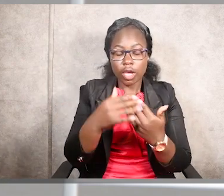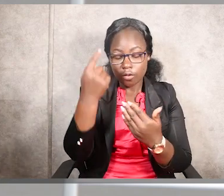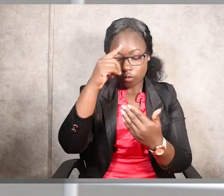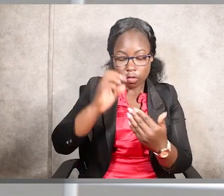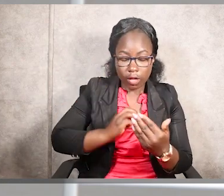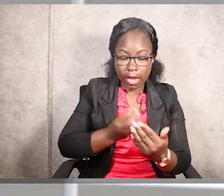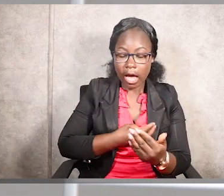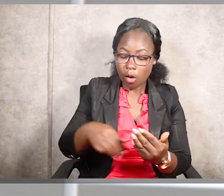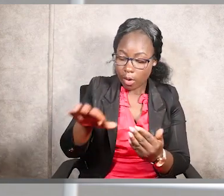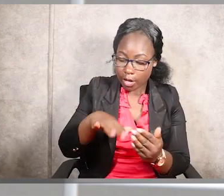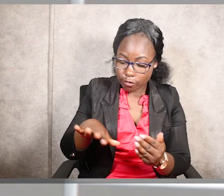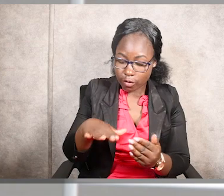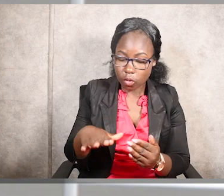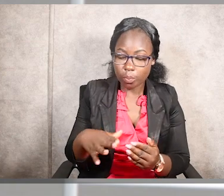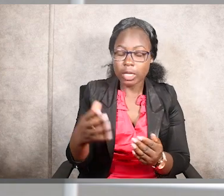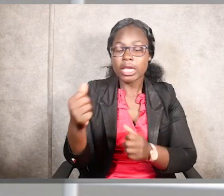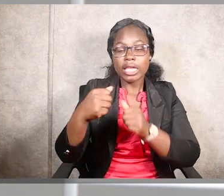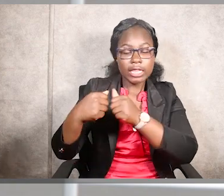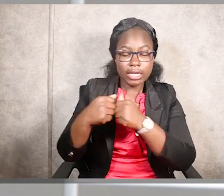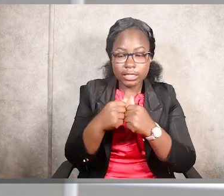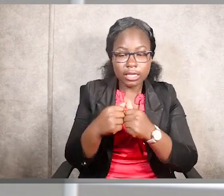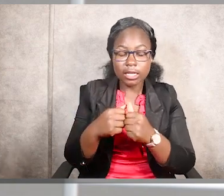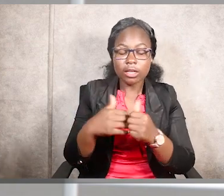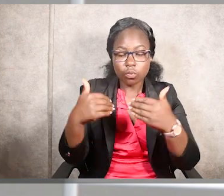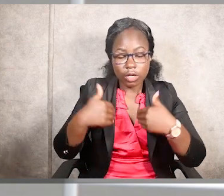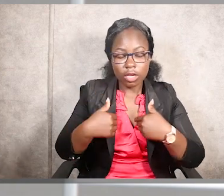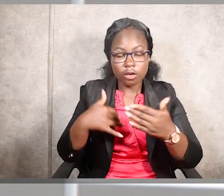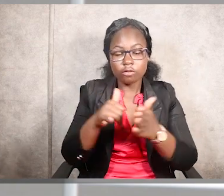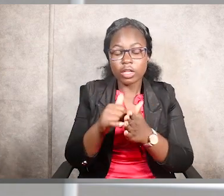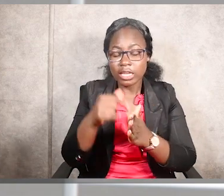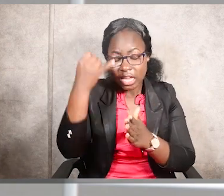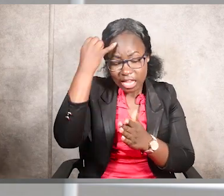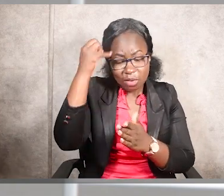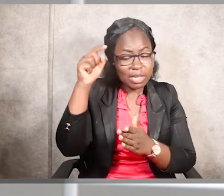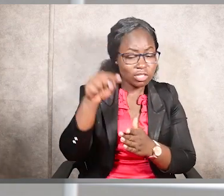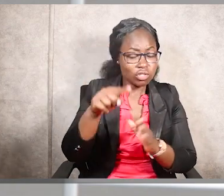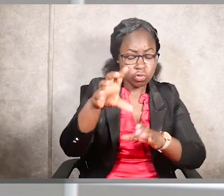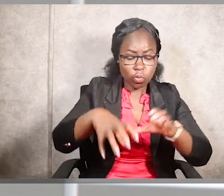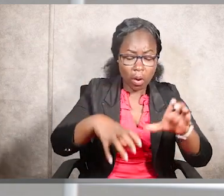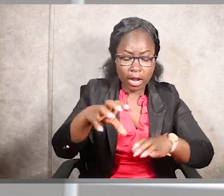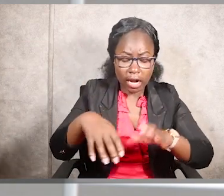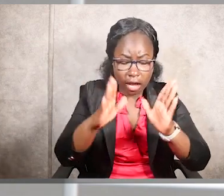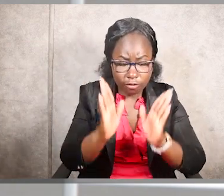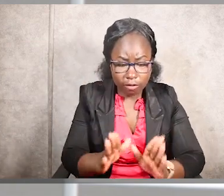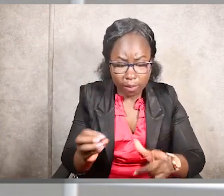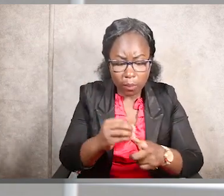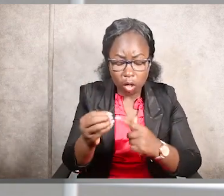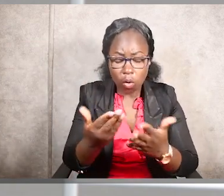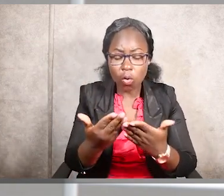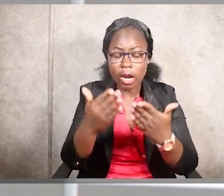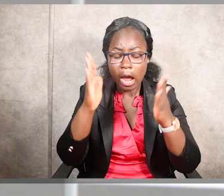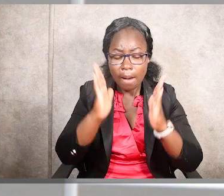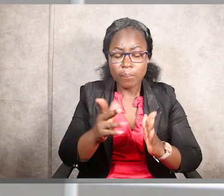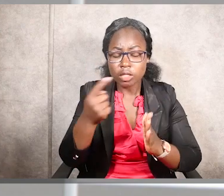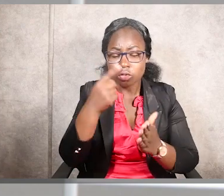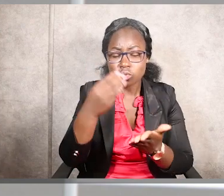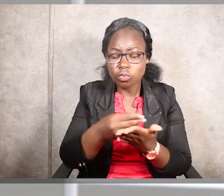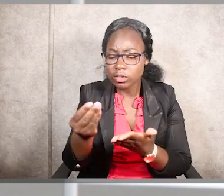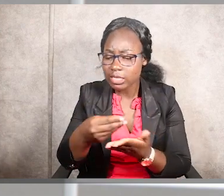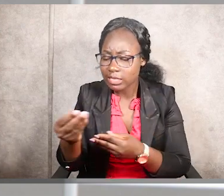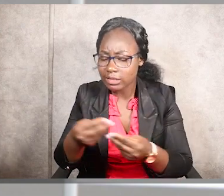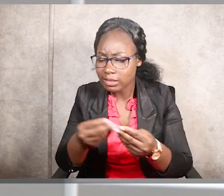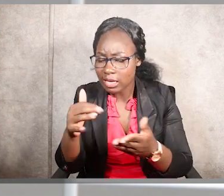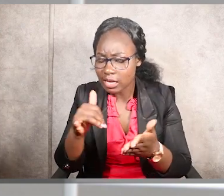environment. The challenge that has been is because let's imagine that you're a farmer, or let's imagine that you're a person who sells something like